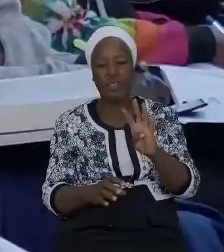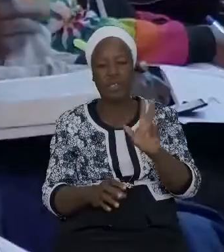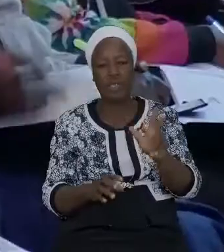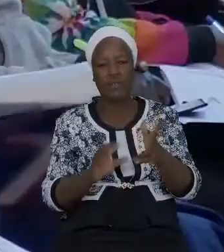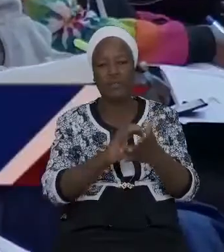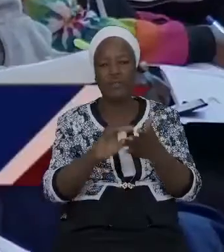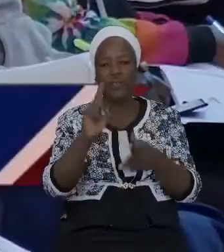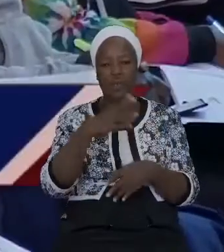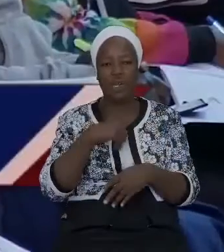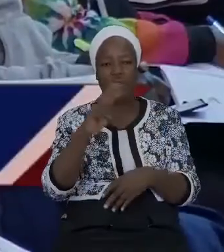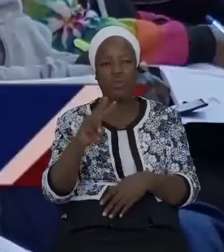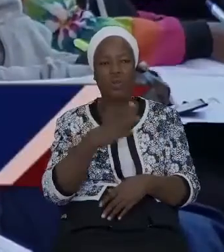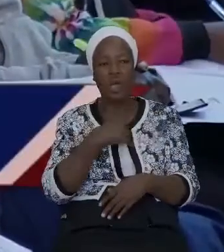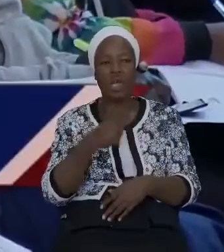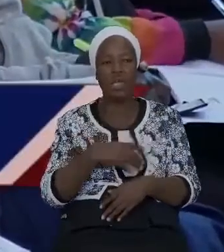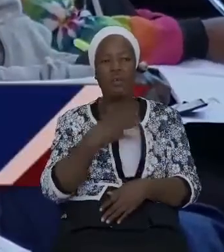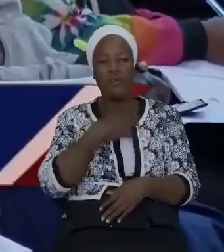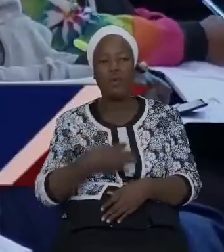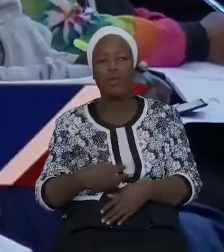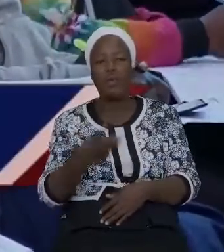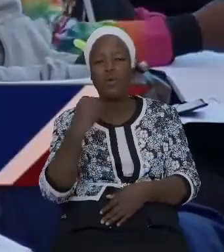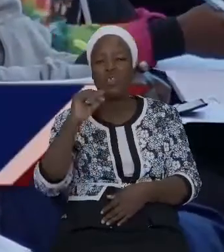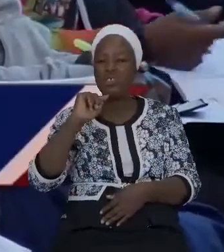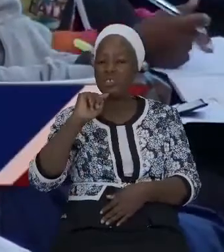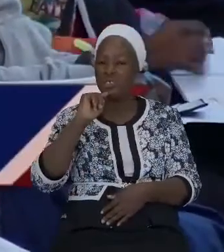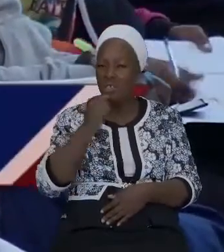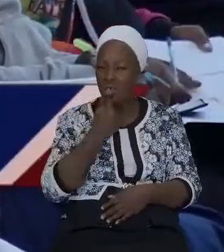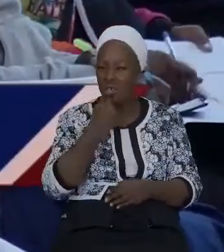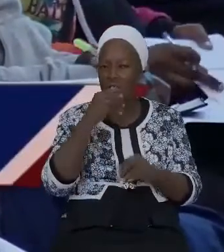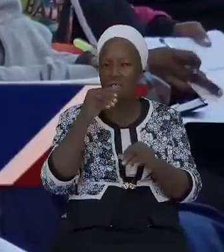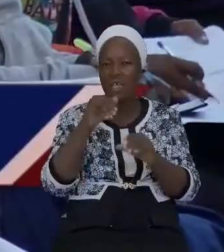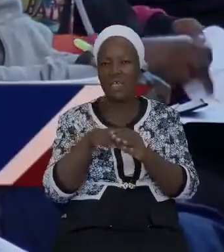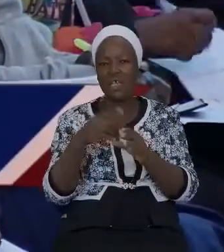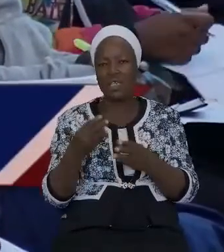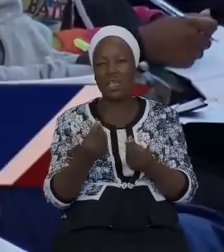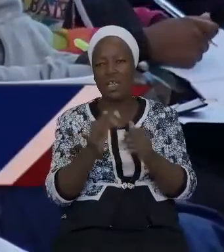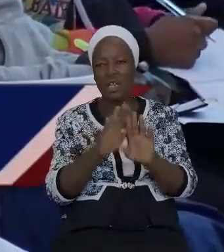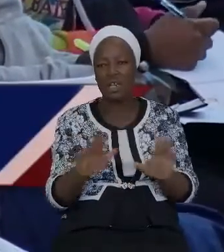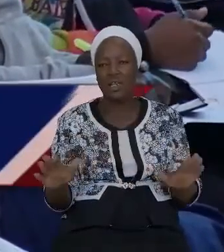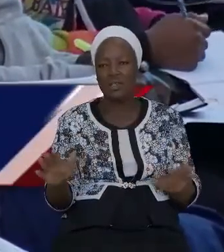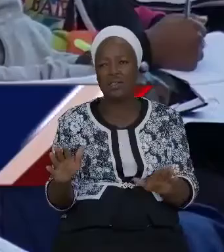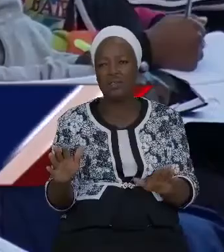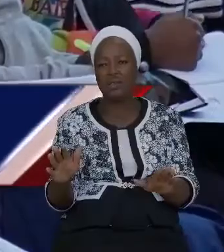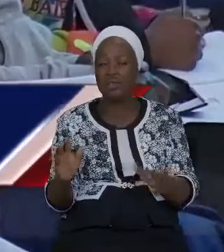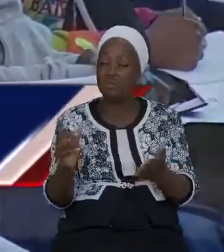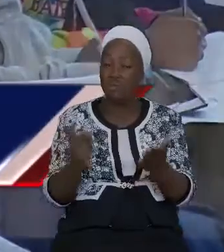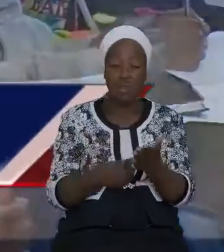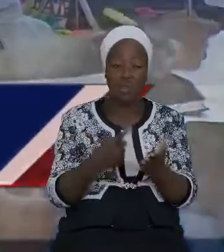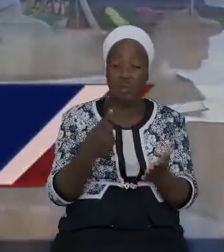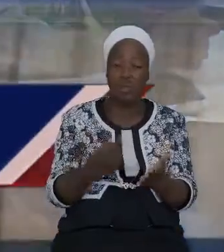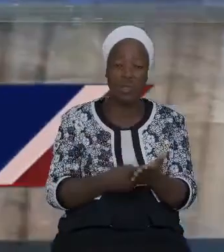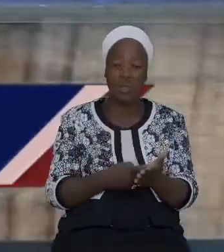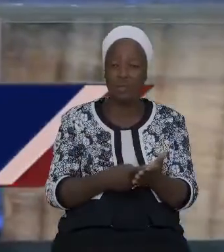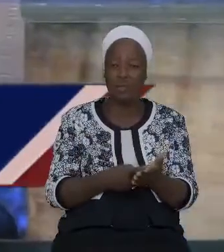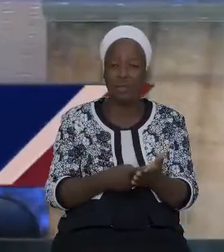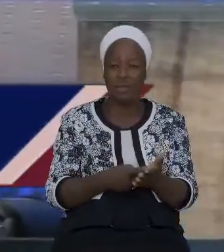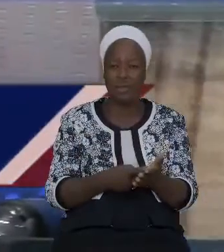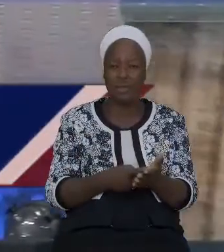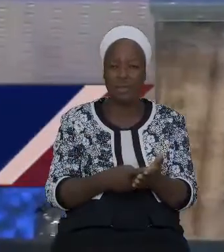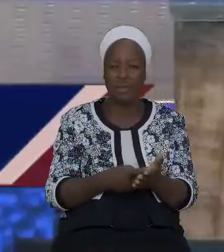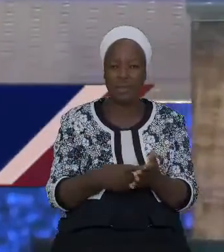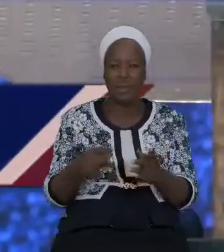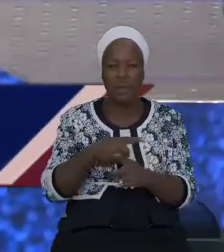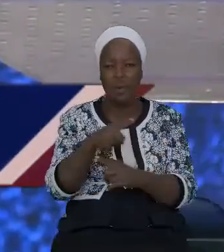the famine was sore in the land. Sometimes,